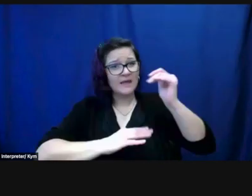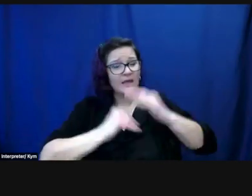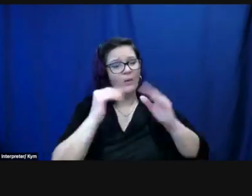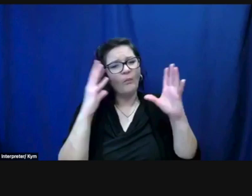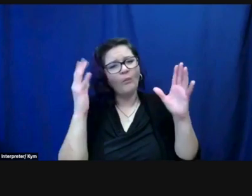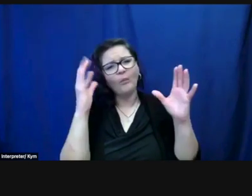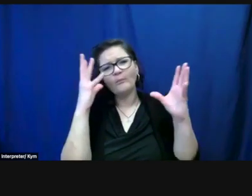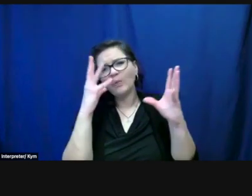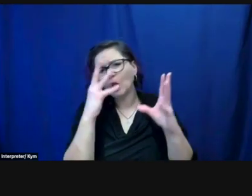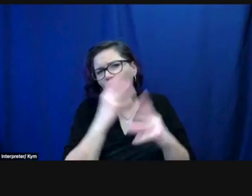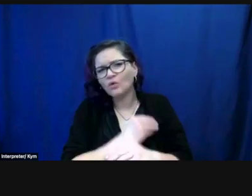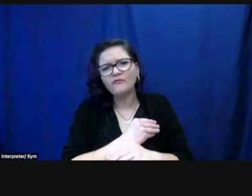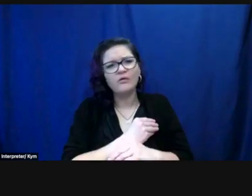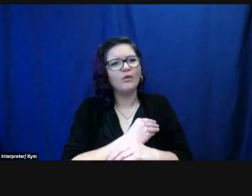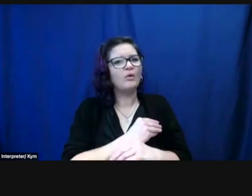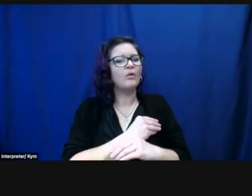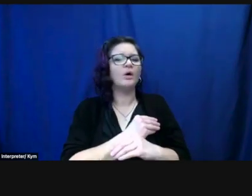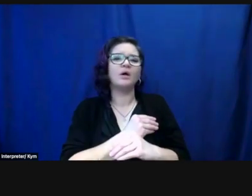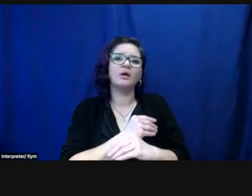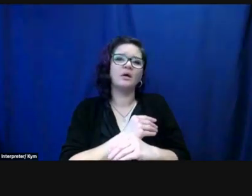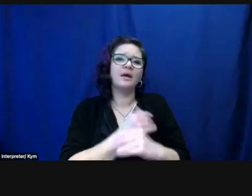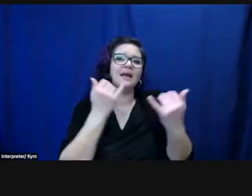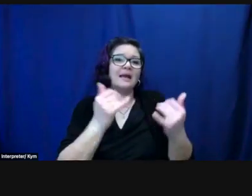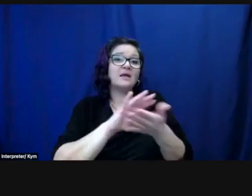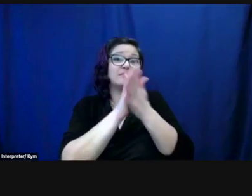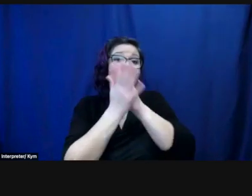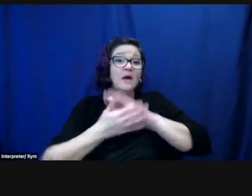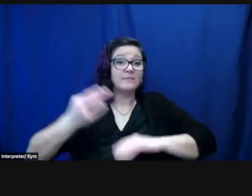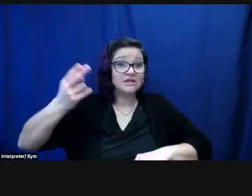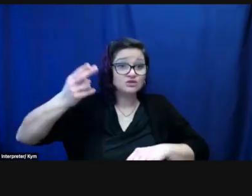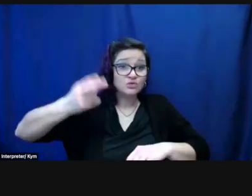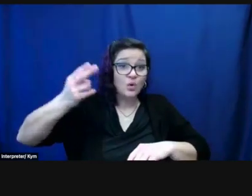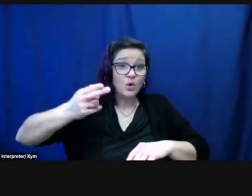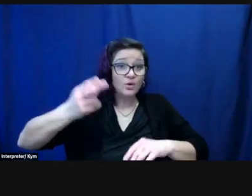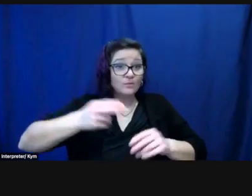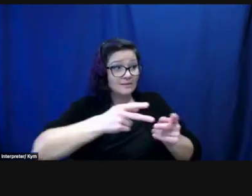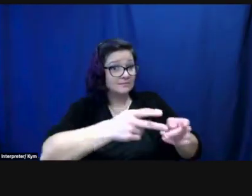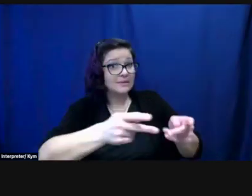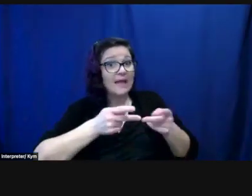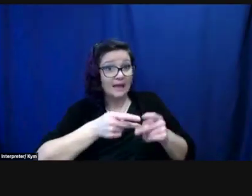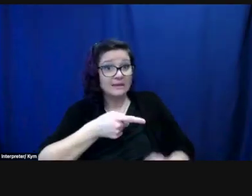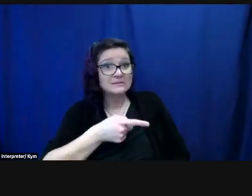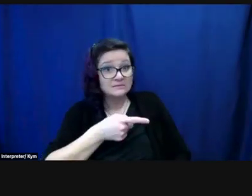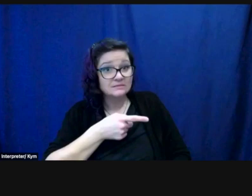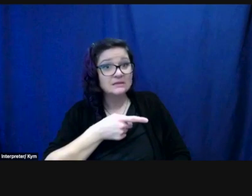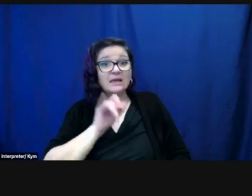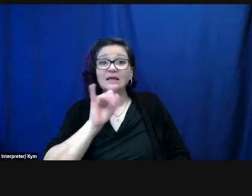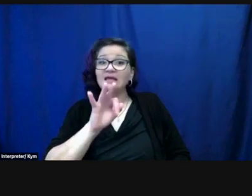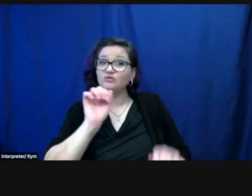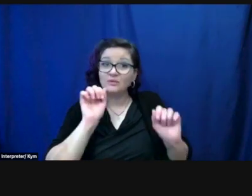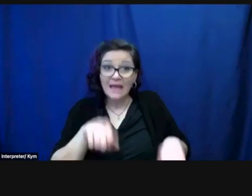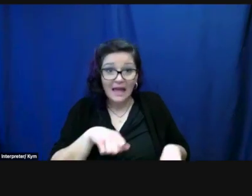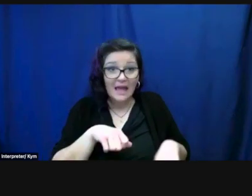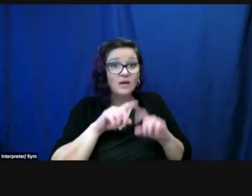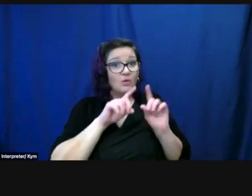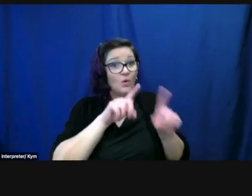beautiful. It's one of the, it's now like a historic site. If you ever go to